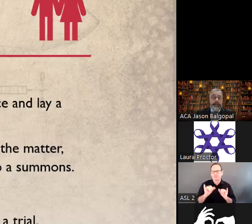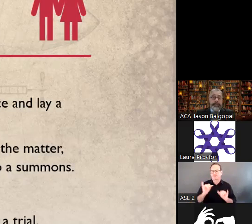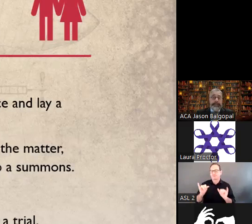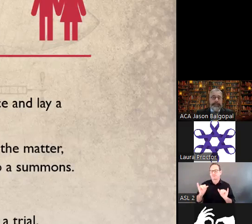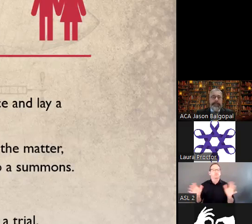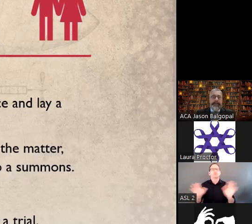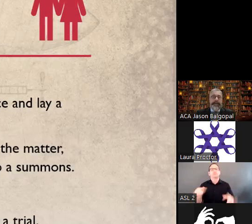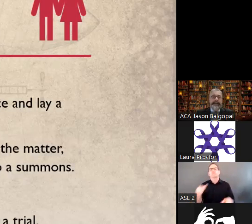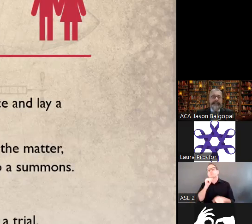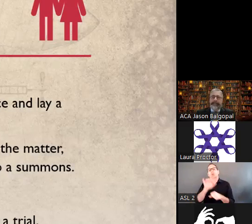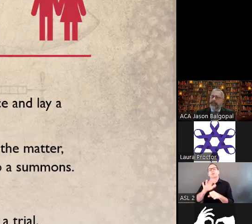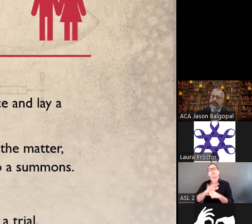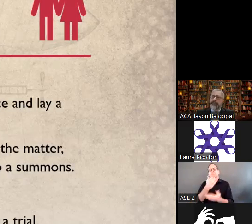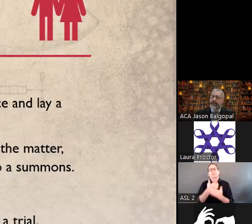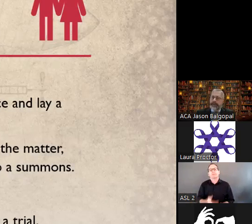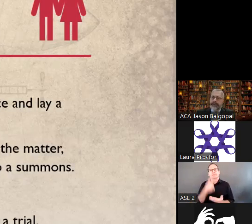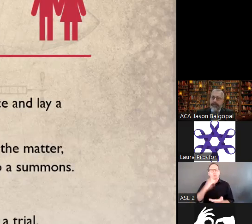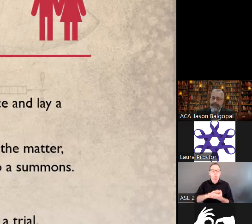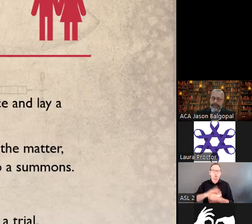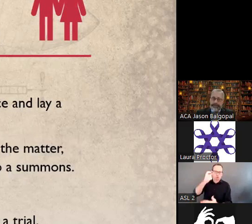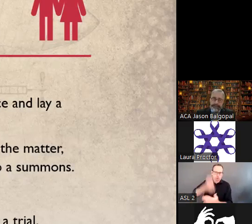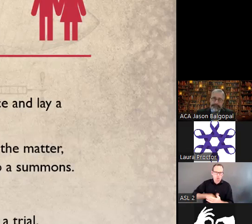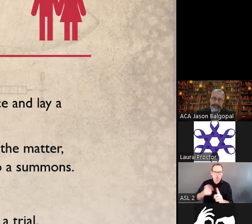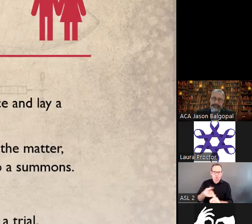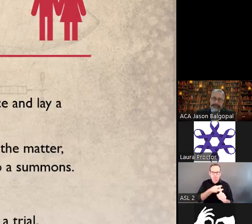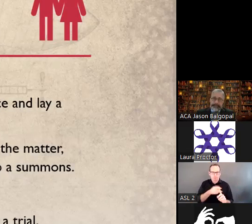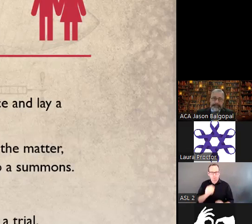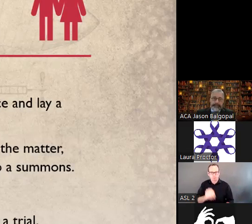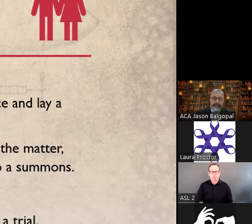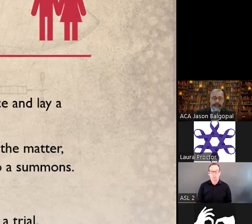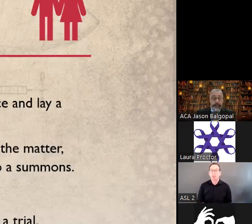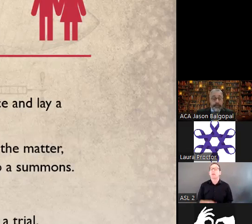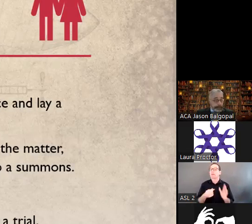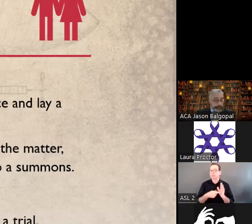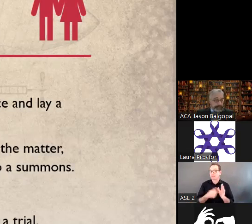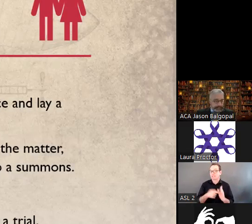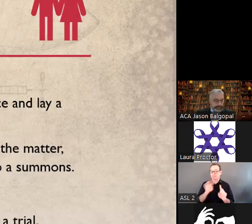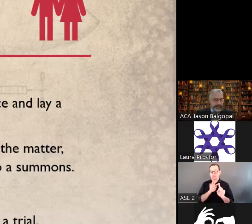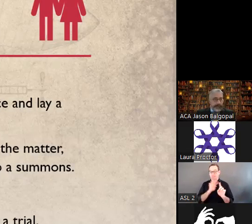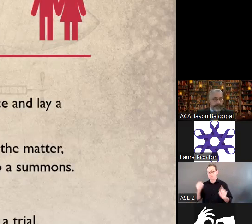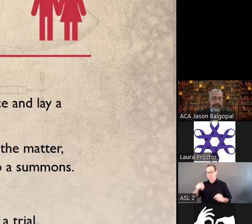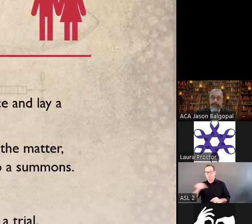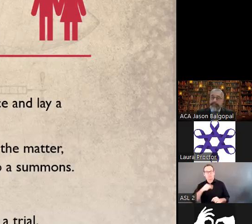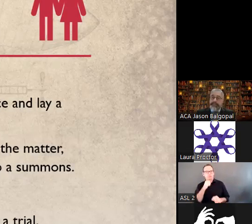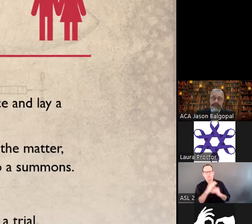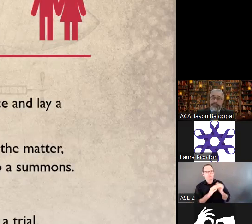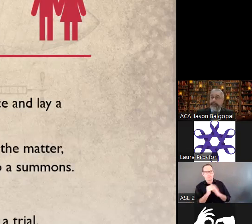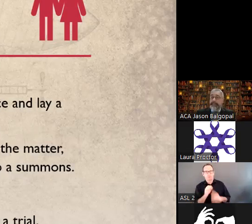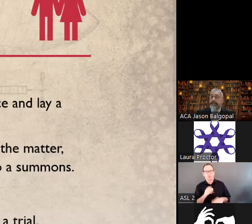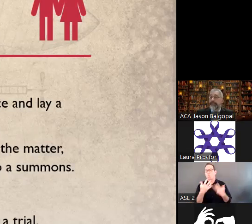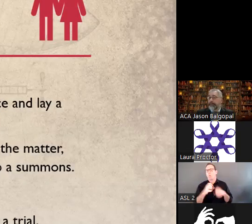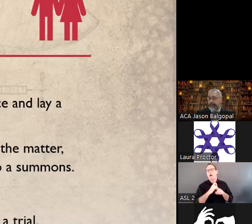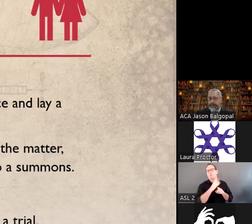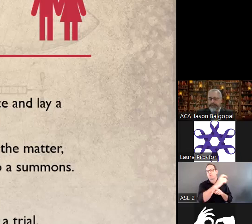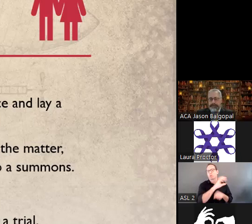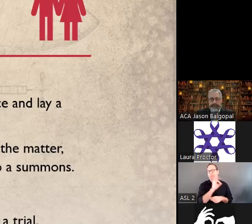Sometimes equally, people don't feel comfortable going to the police. Although I will say, at least in Toronto, the police